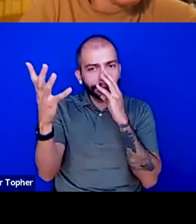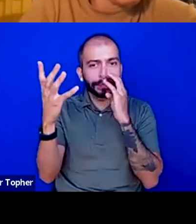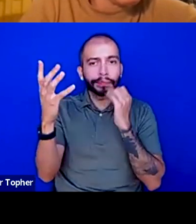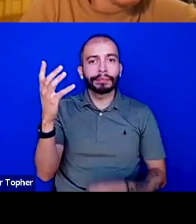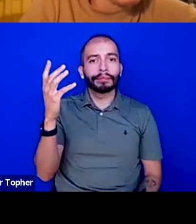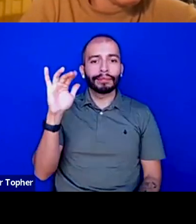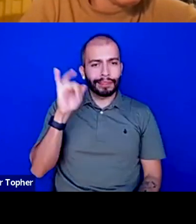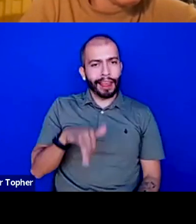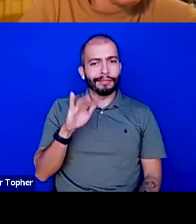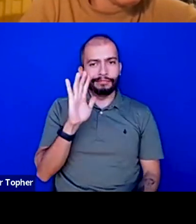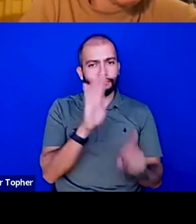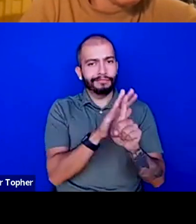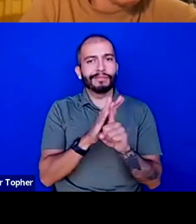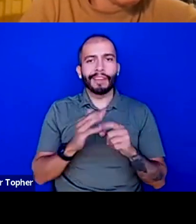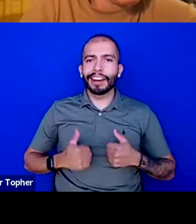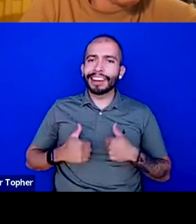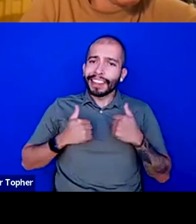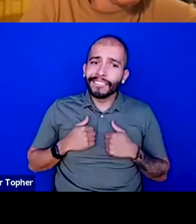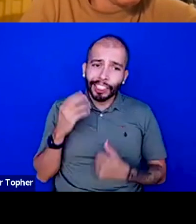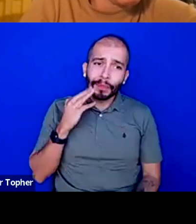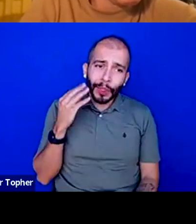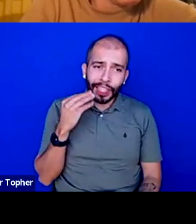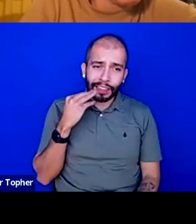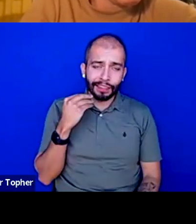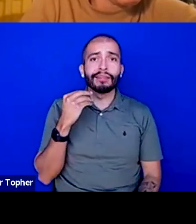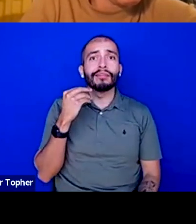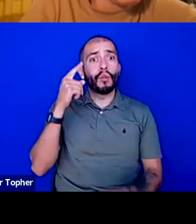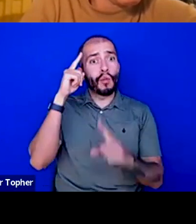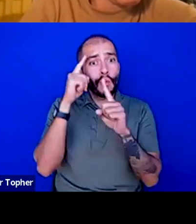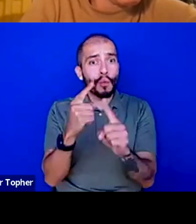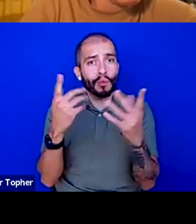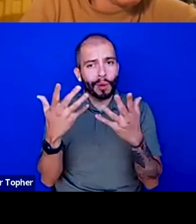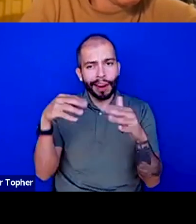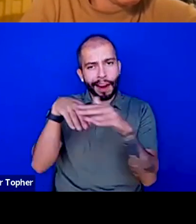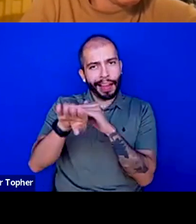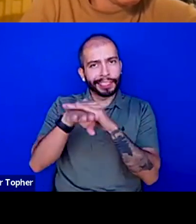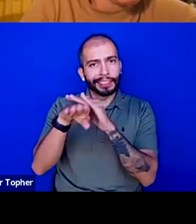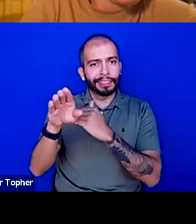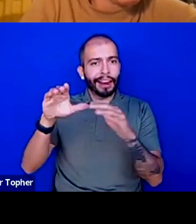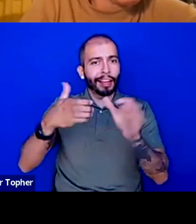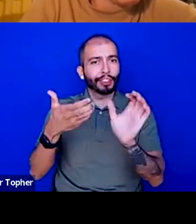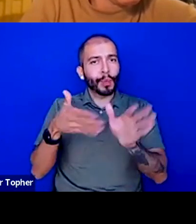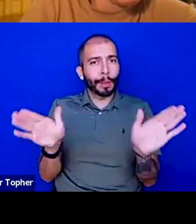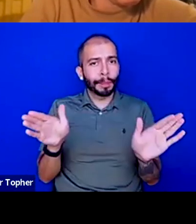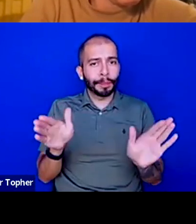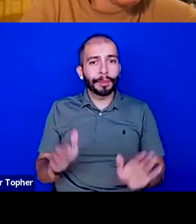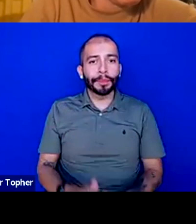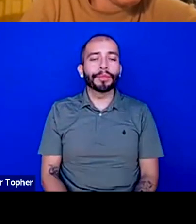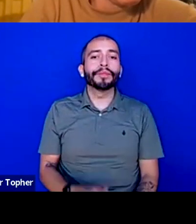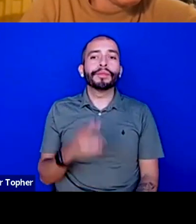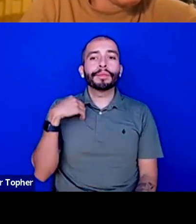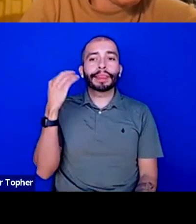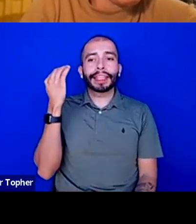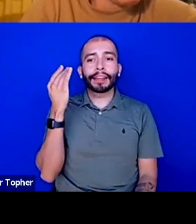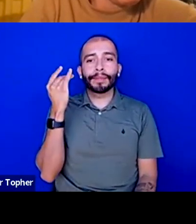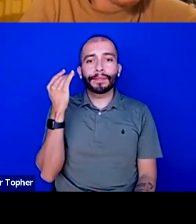the classroom space, right? And so I think about that for me, again, in the context of being in so-called Canada and what